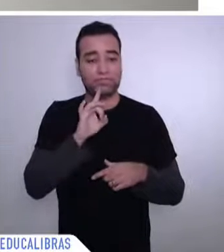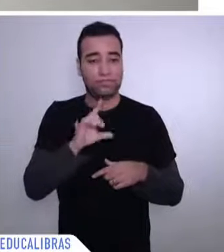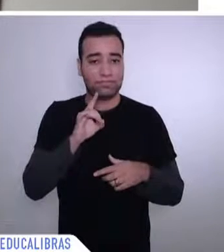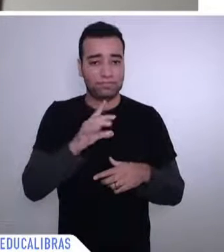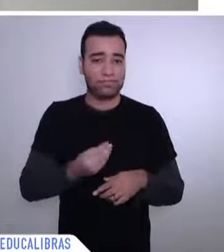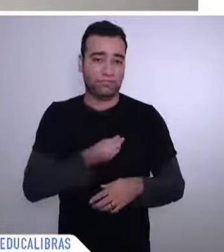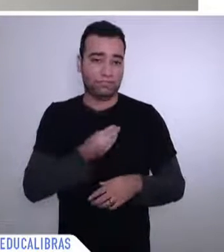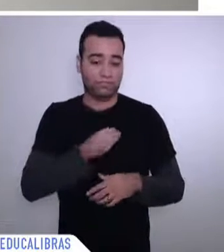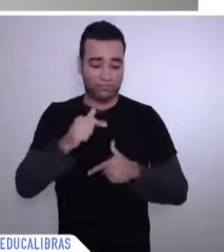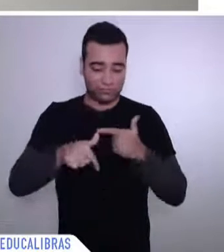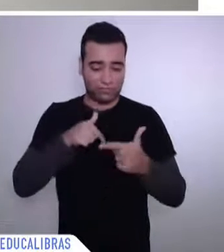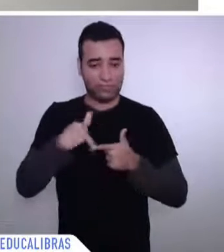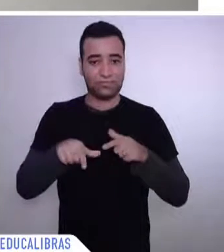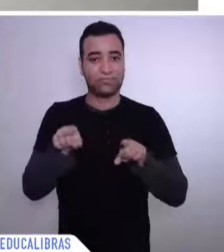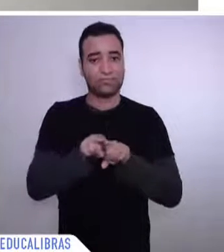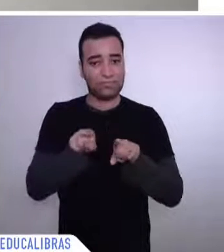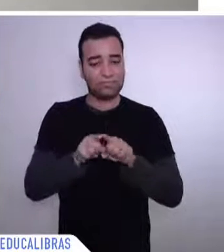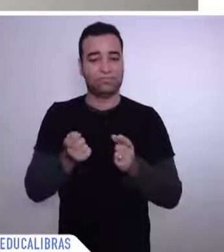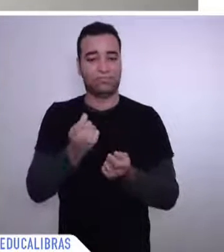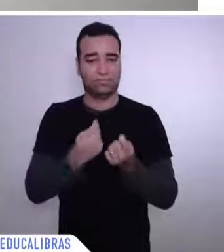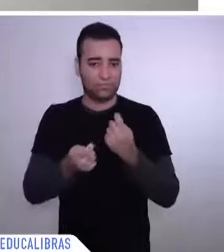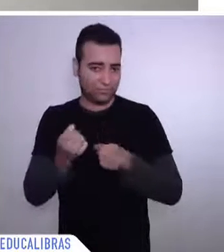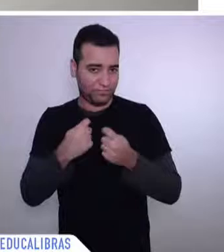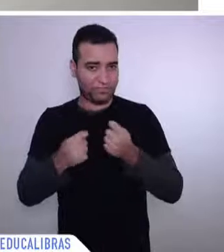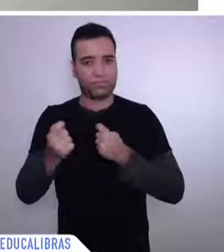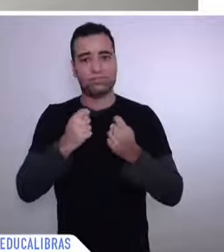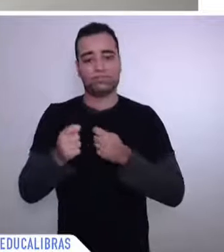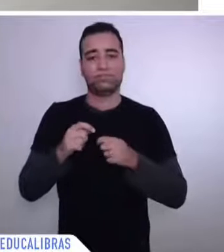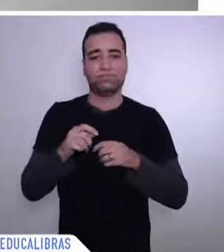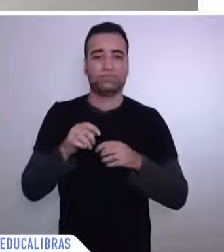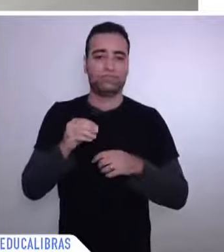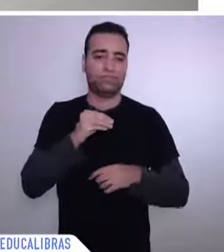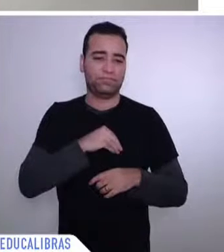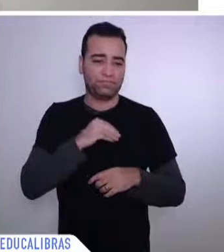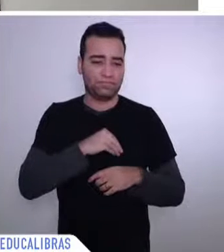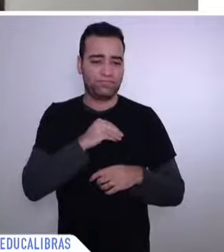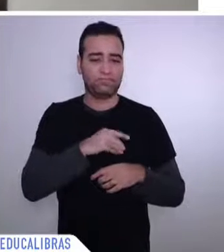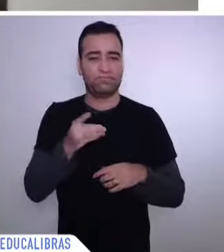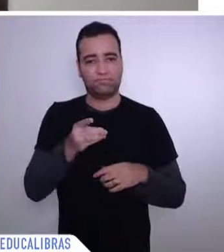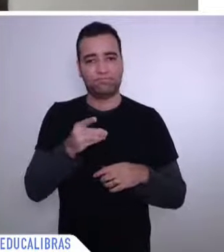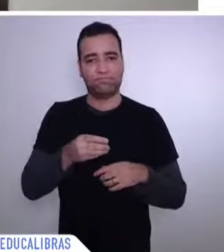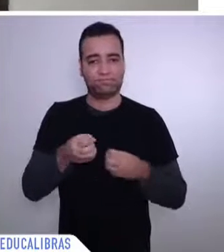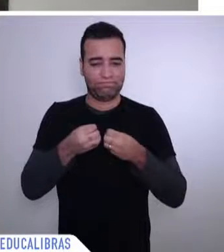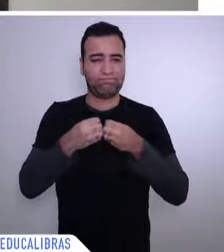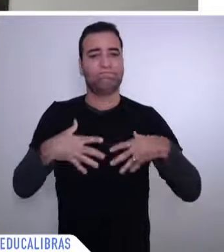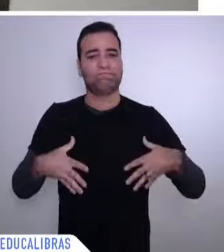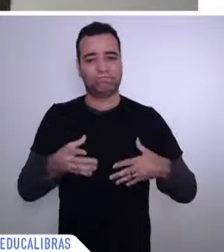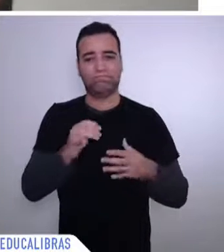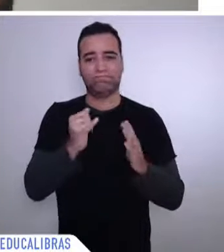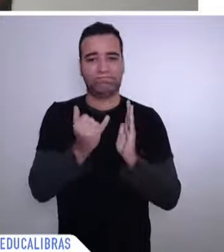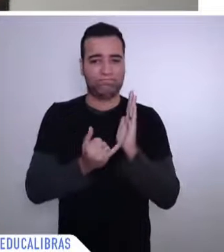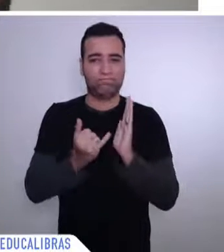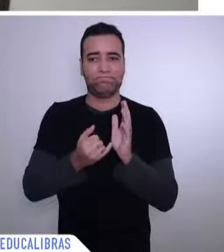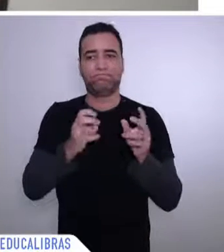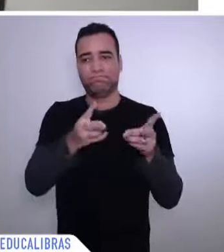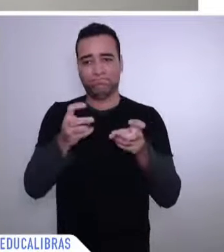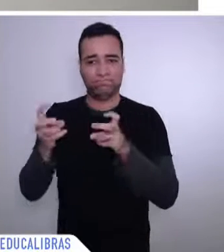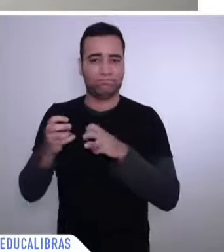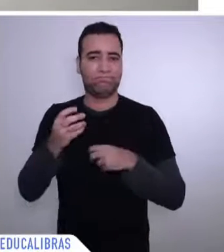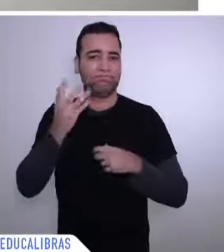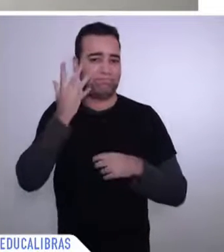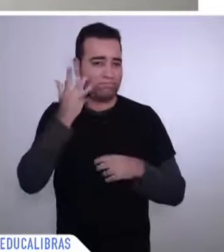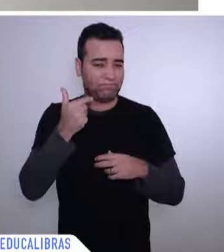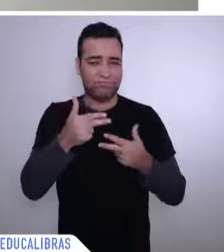large informal labor market and precarious service sector represents a problem not only for the living conditions of workers